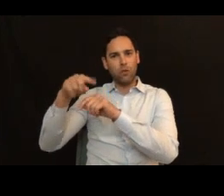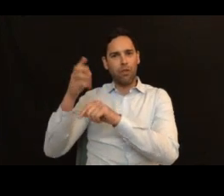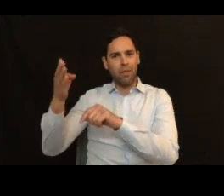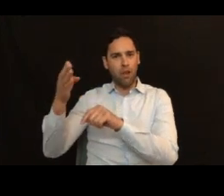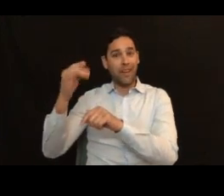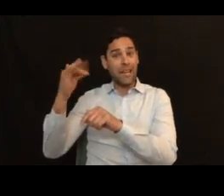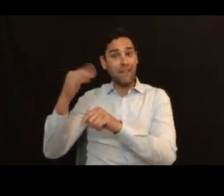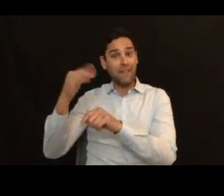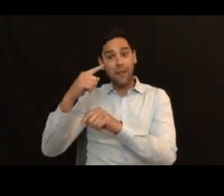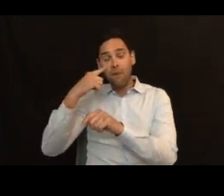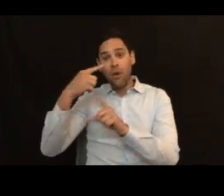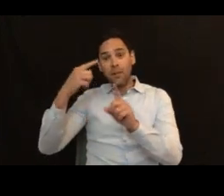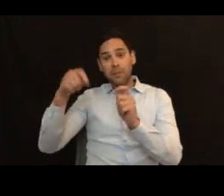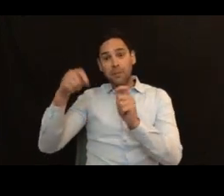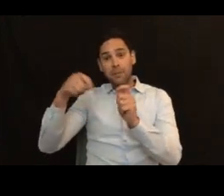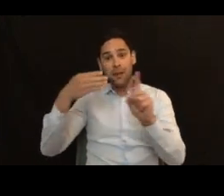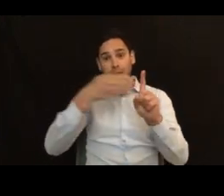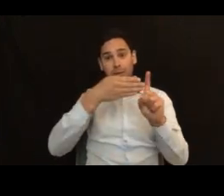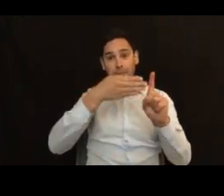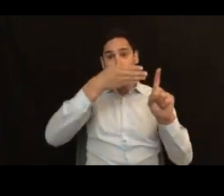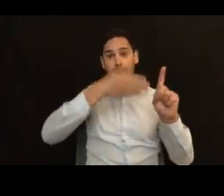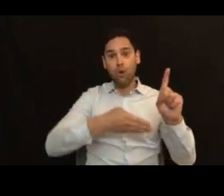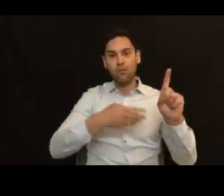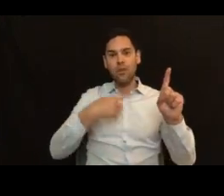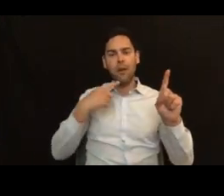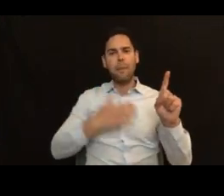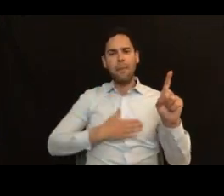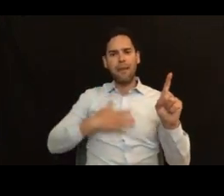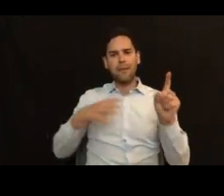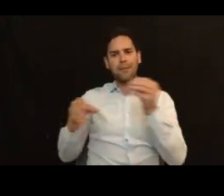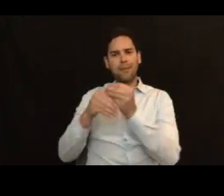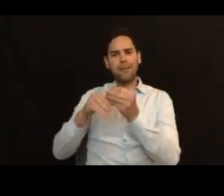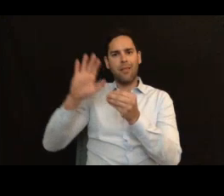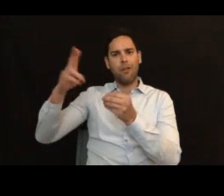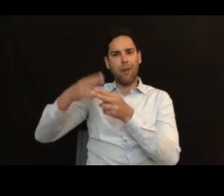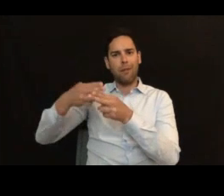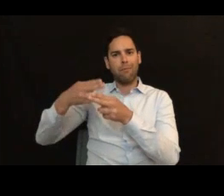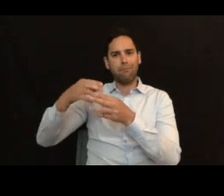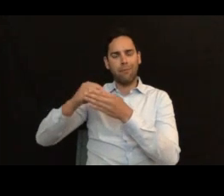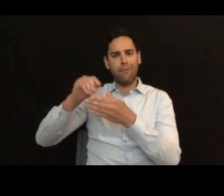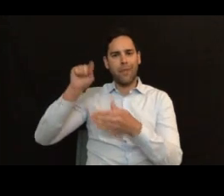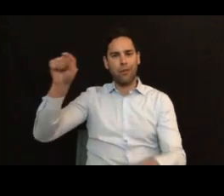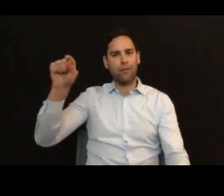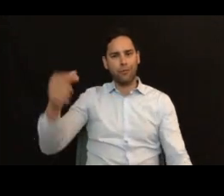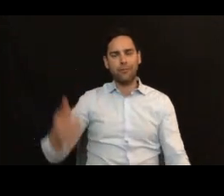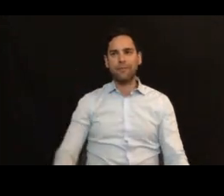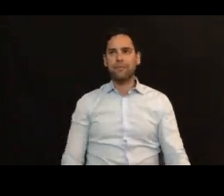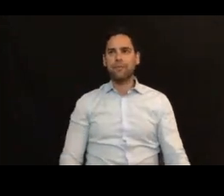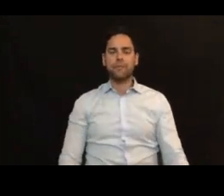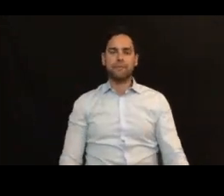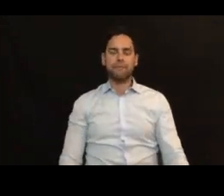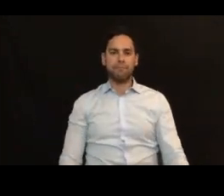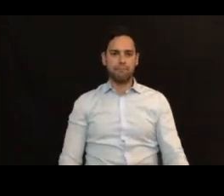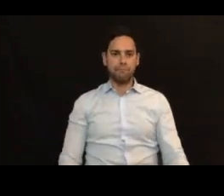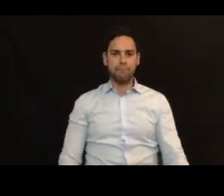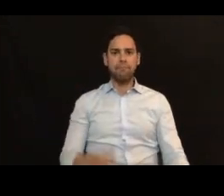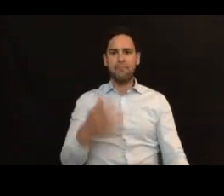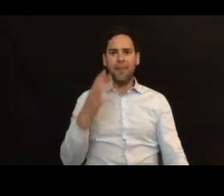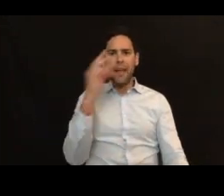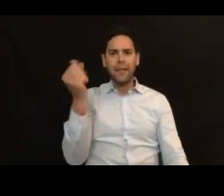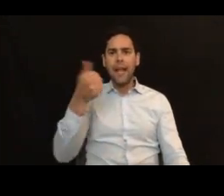Take it away. And also for, you'll see the handouts widget on your webinar, and that is where you can get Tyler's handout as